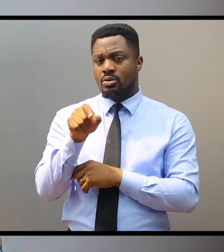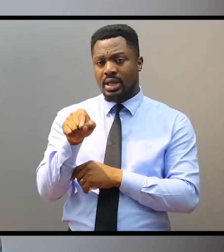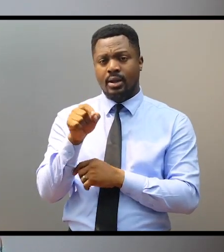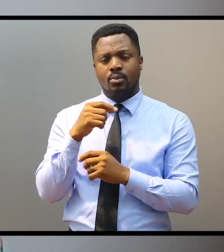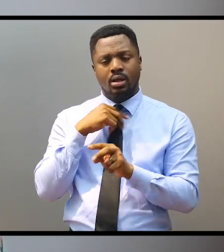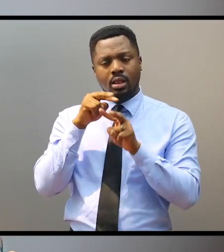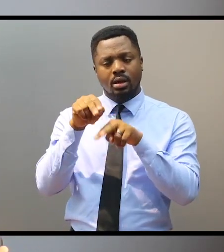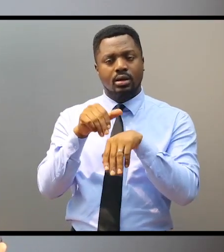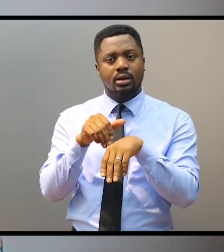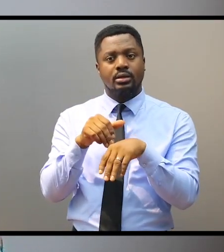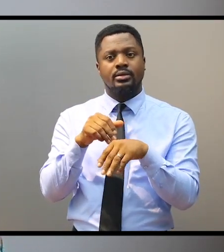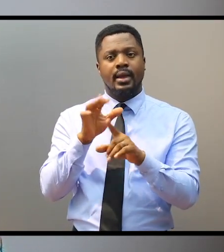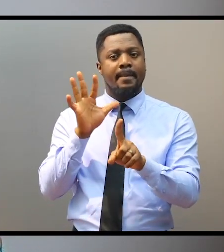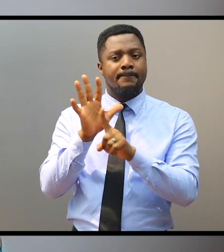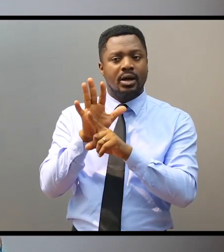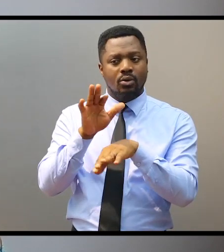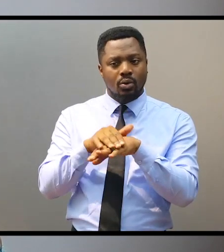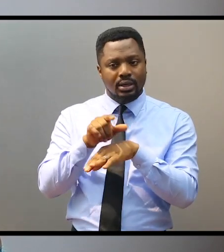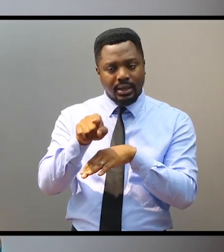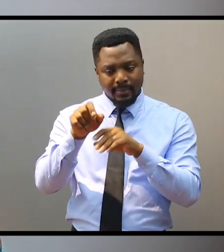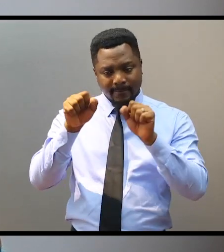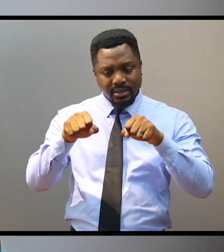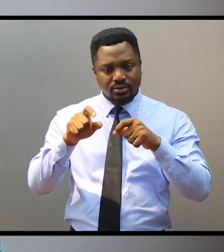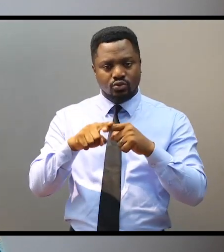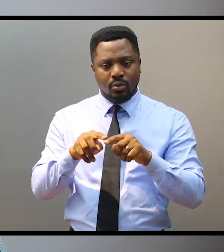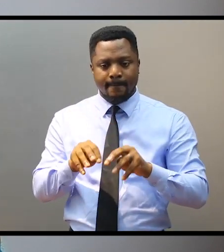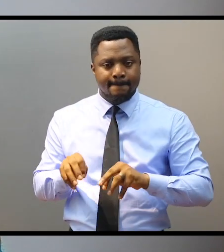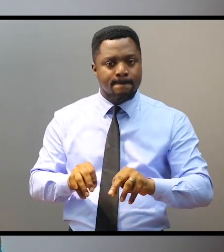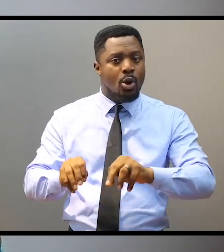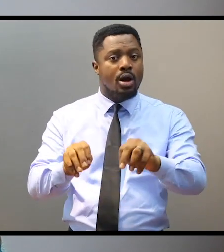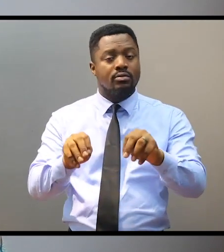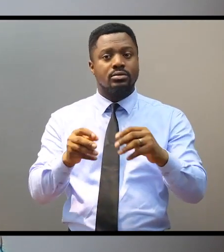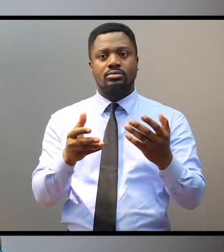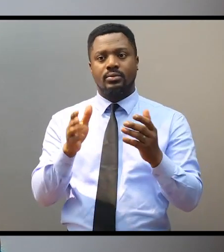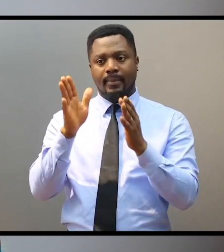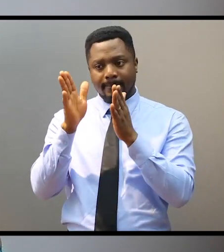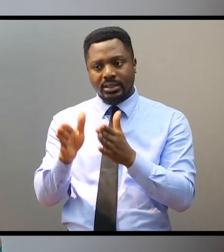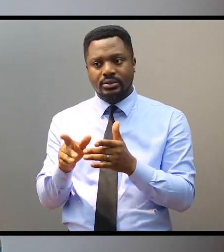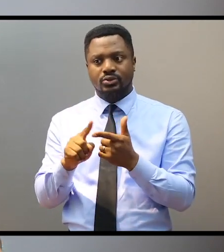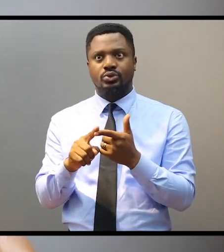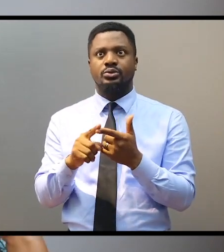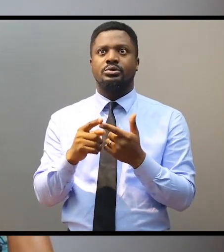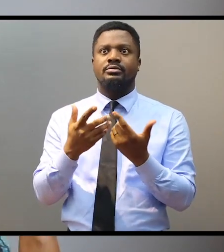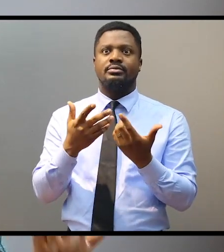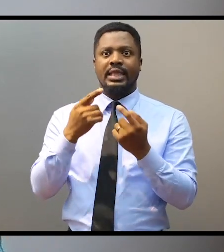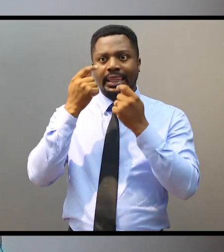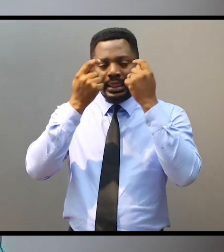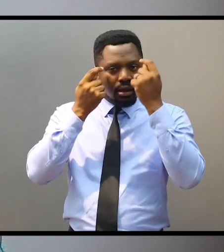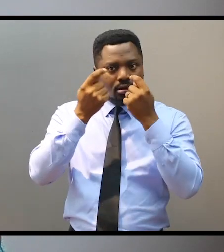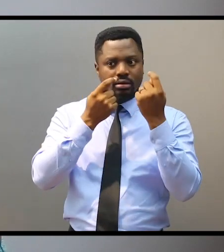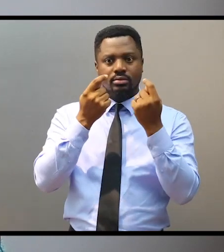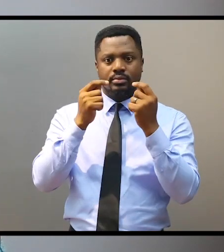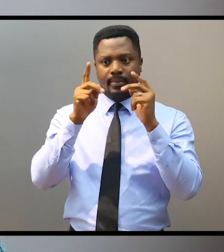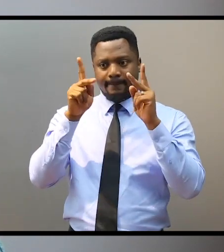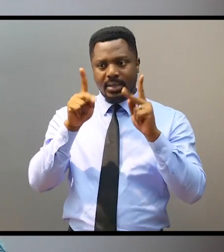in that regard, you're looking at even the impact it has on the ability of the person to move, the ability of the person to actually